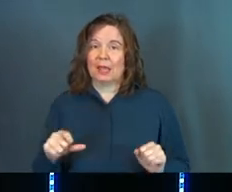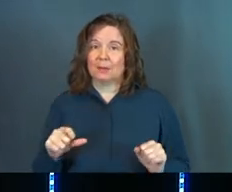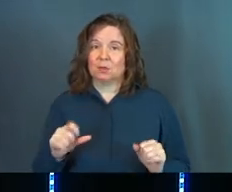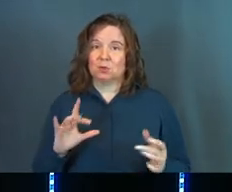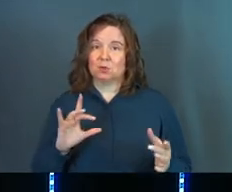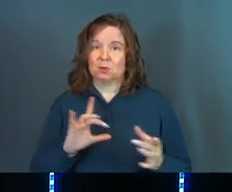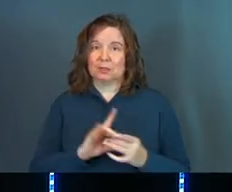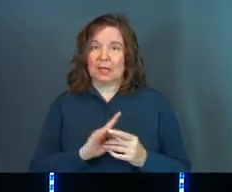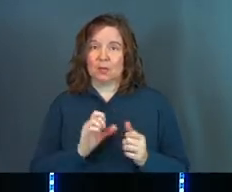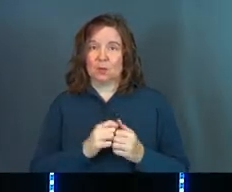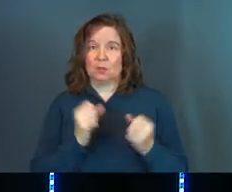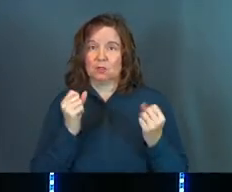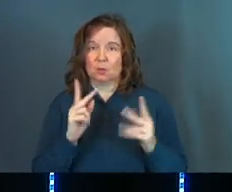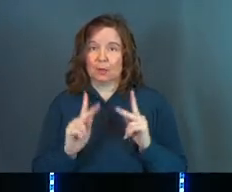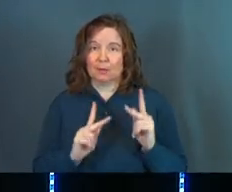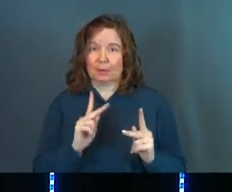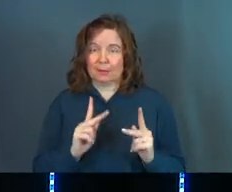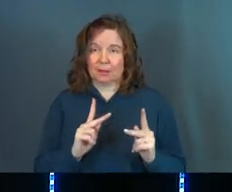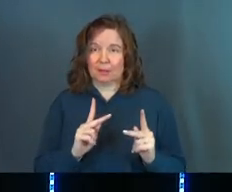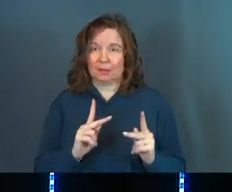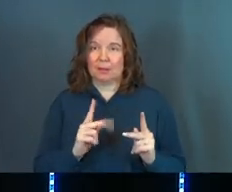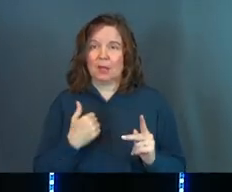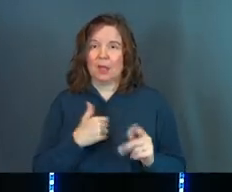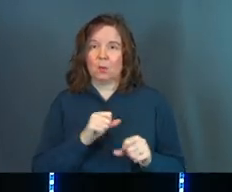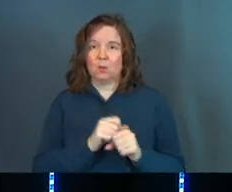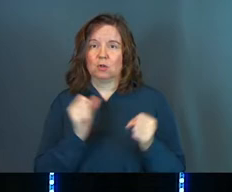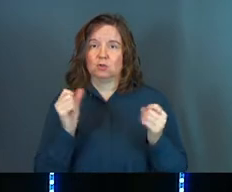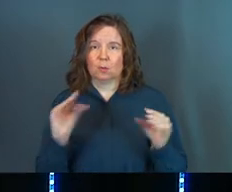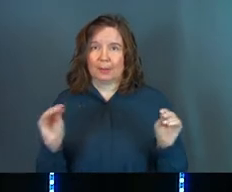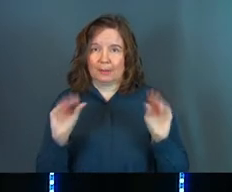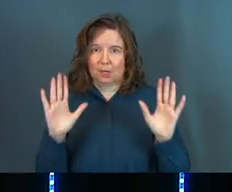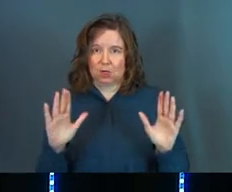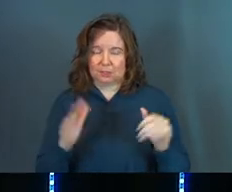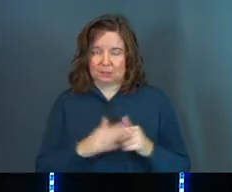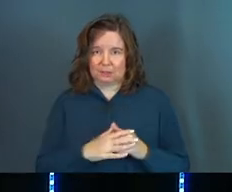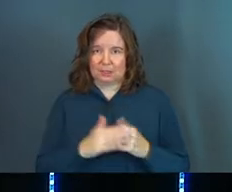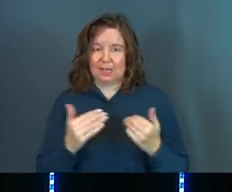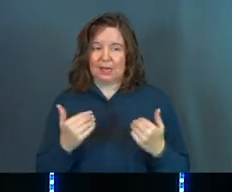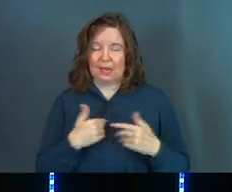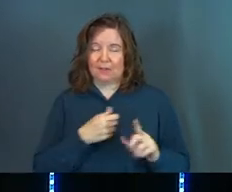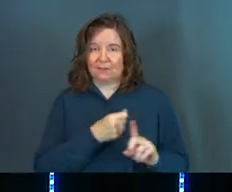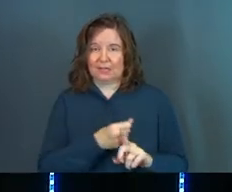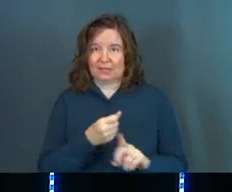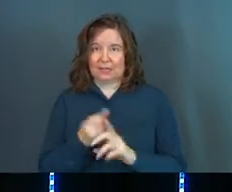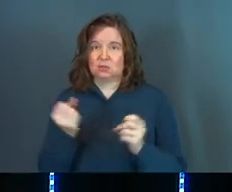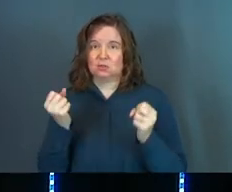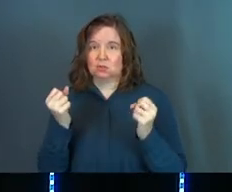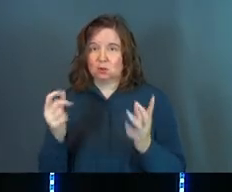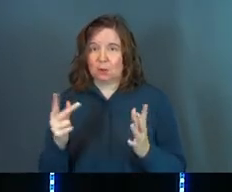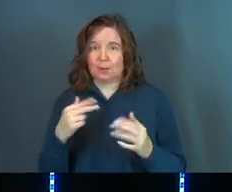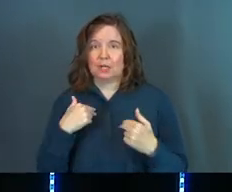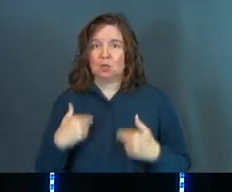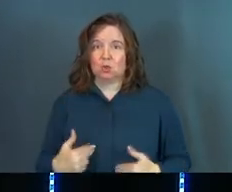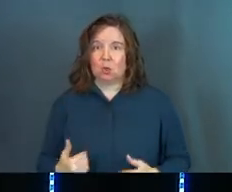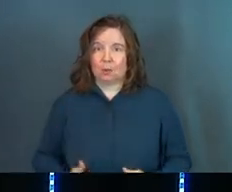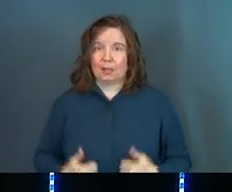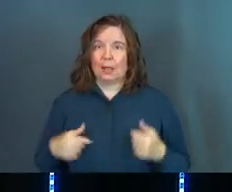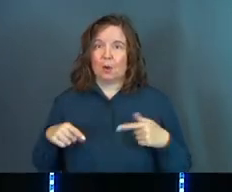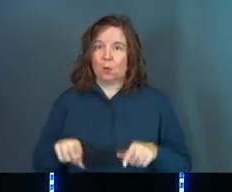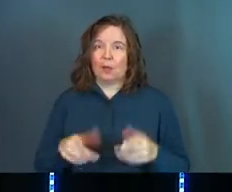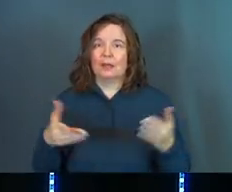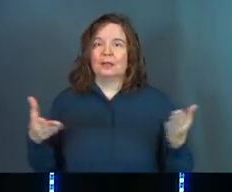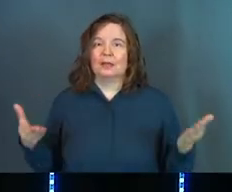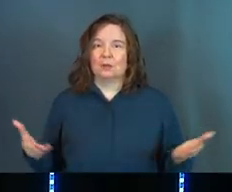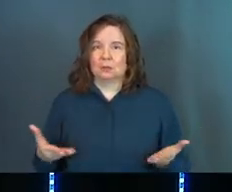to connect with so many people and work so many miracles and have an impact on so many human lives while